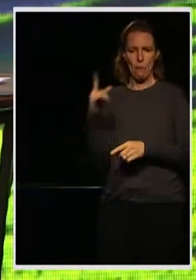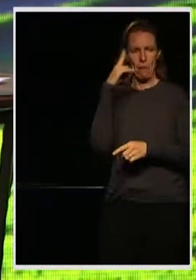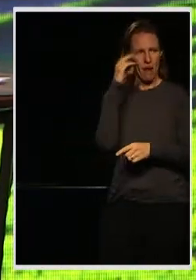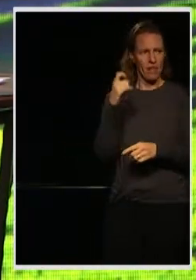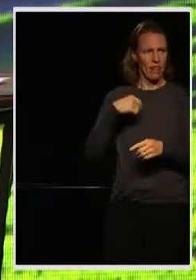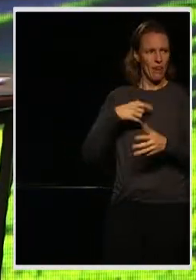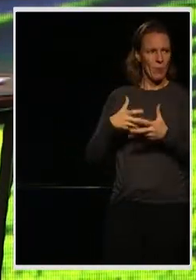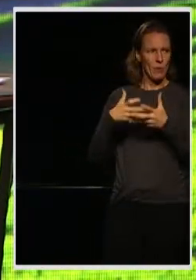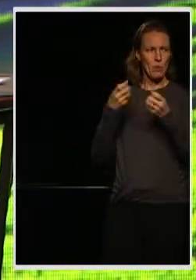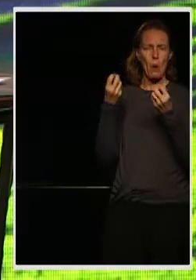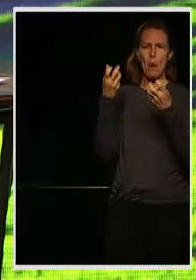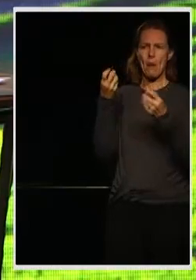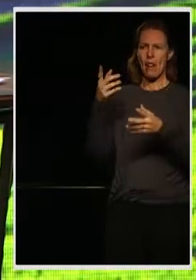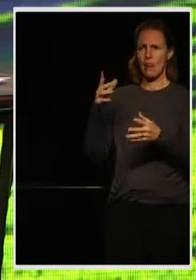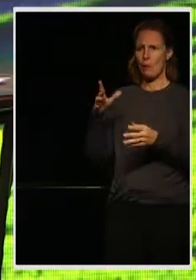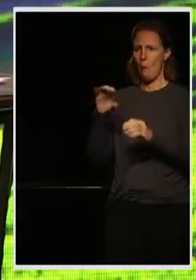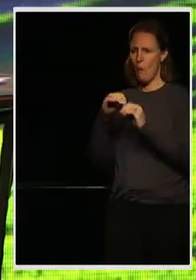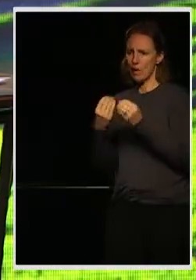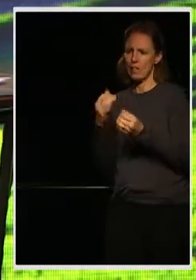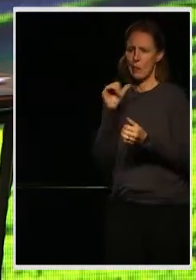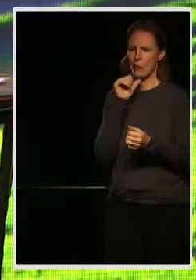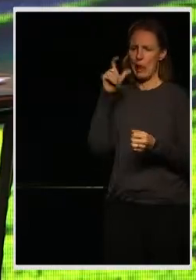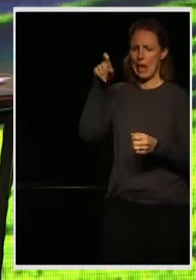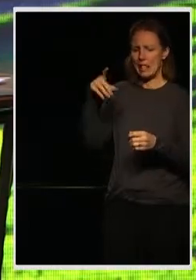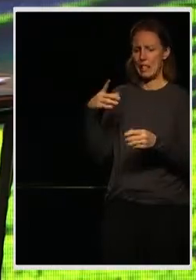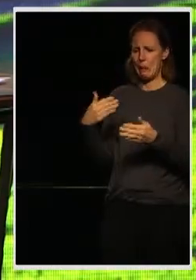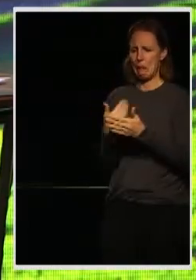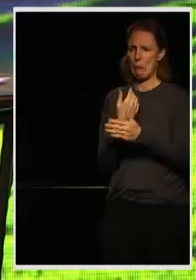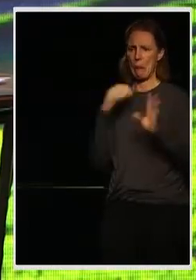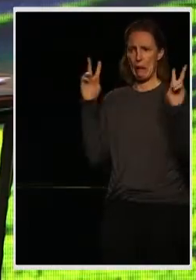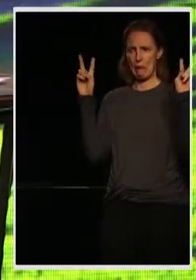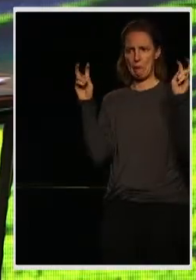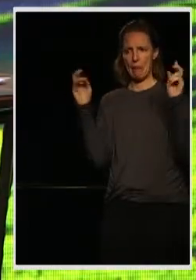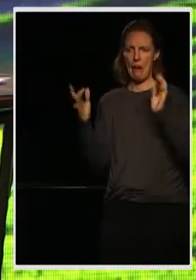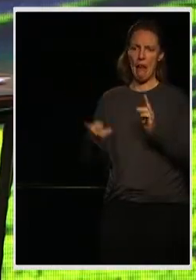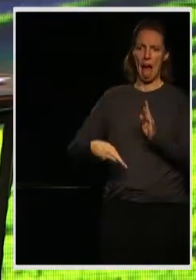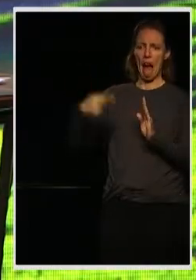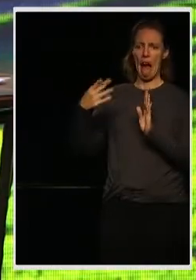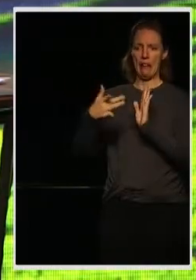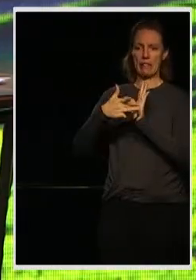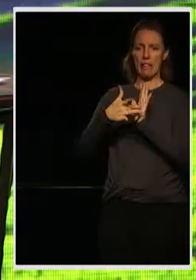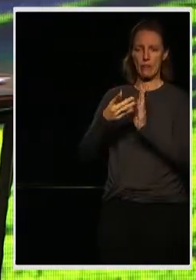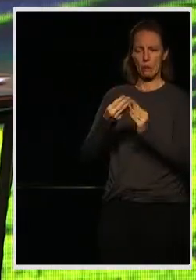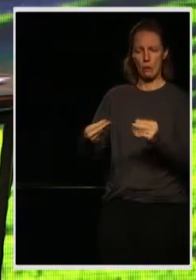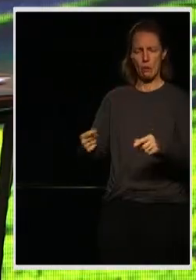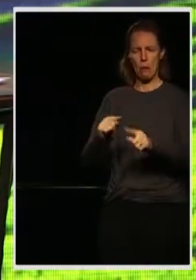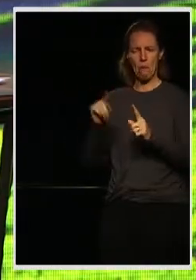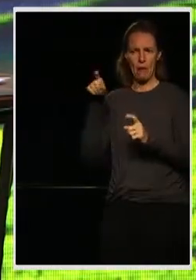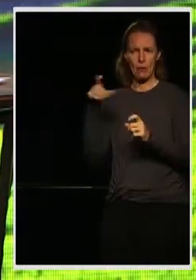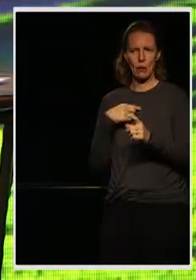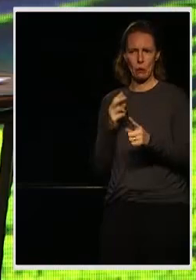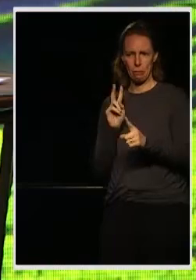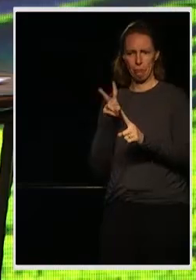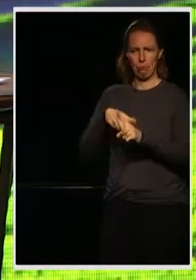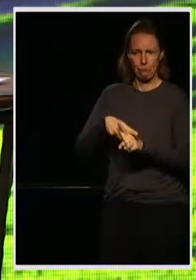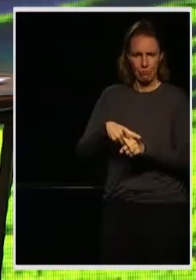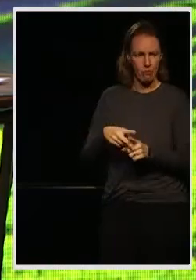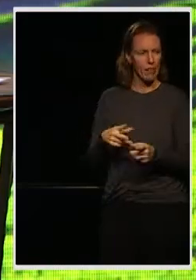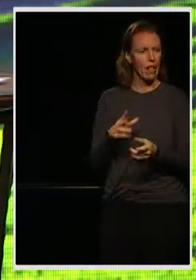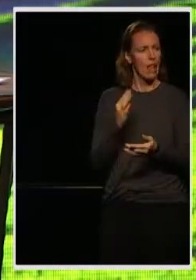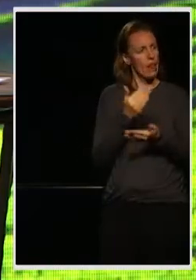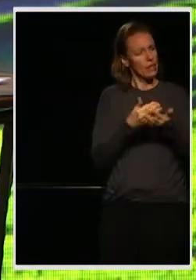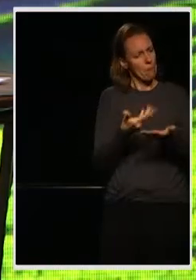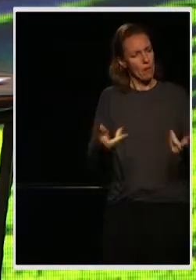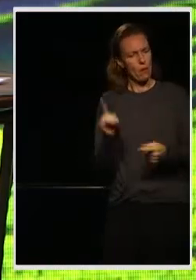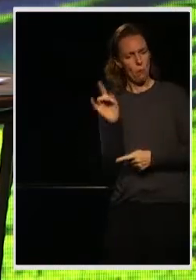not need a new sort of high-tech solution, but you just need to implement it. And then there are some things where